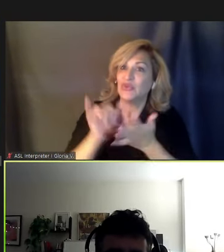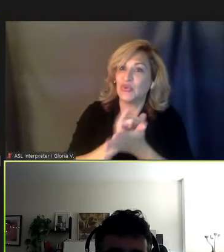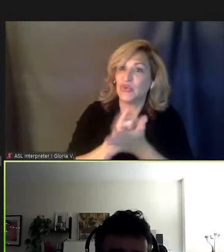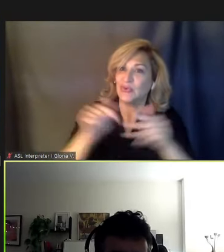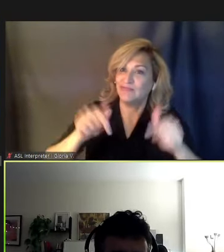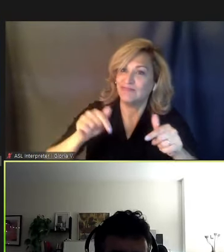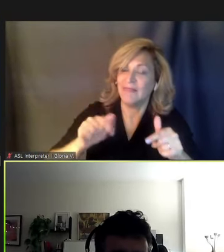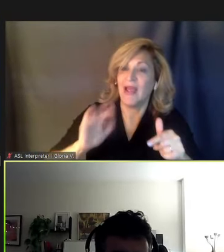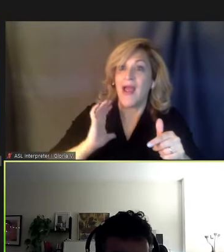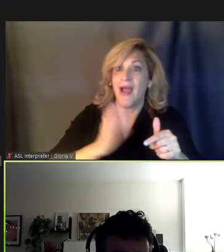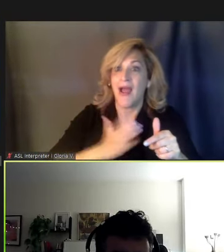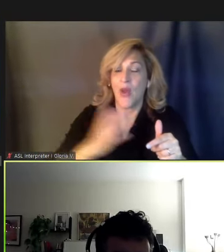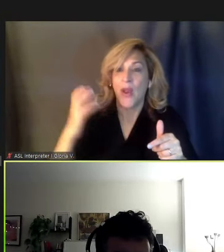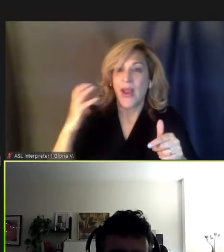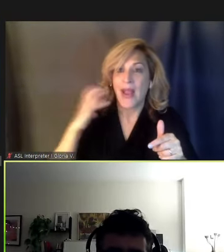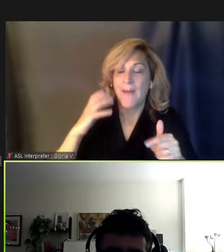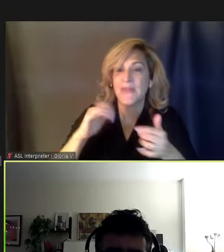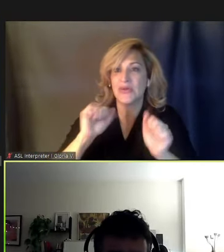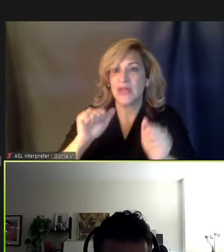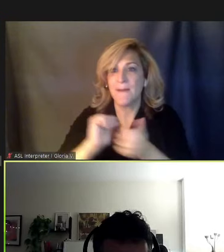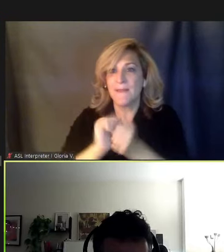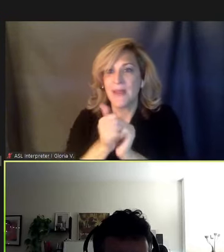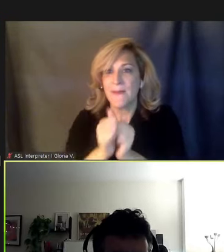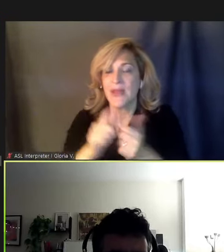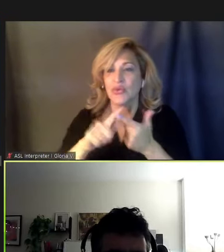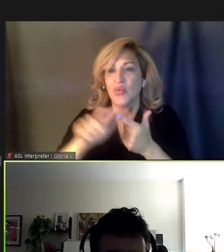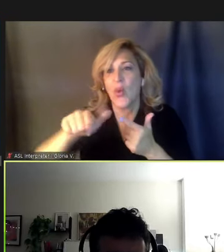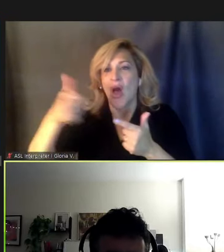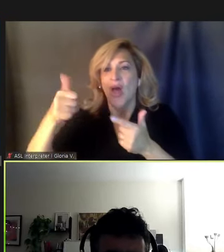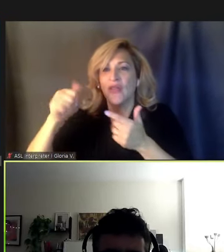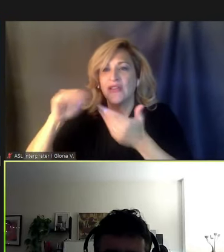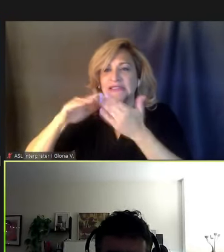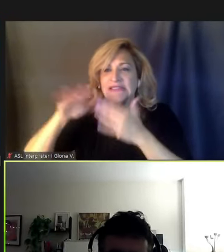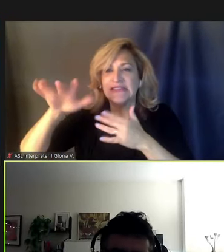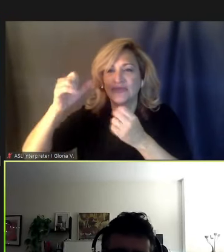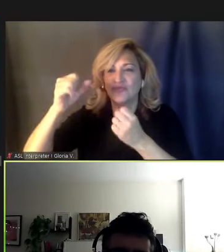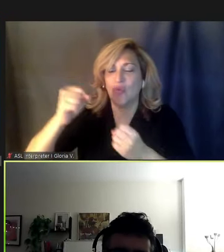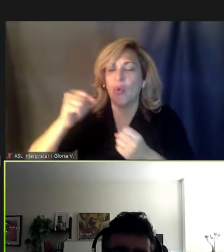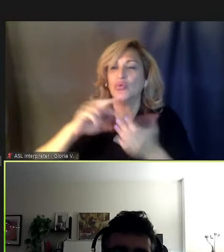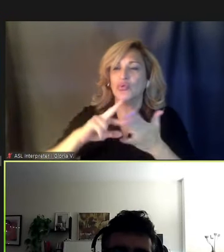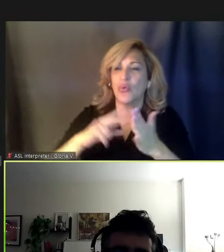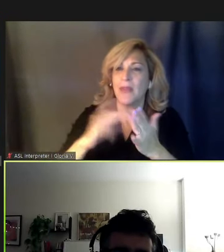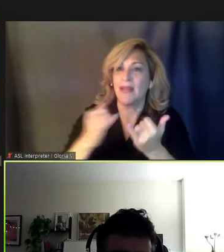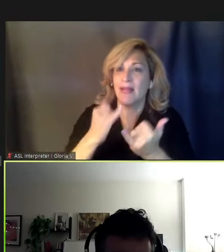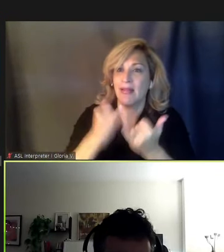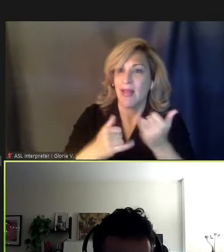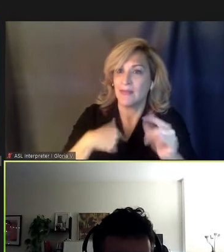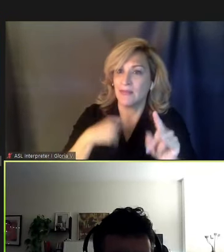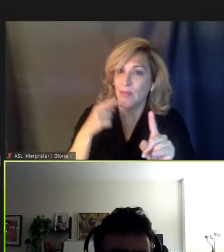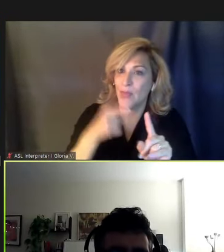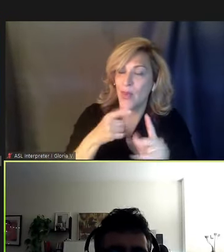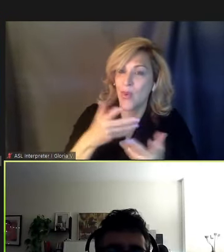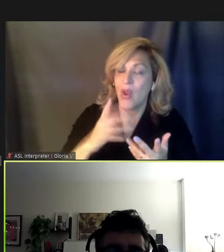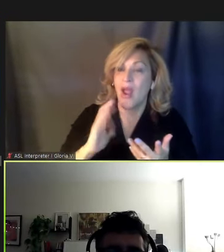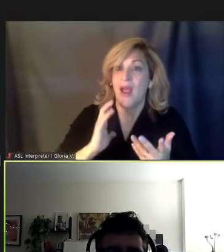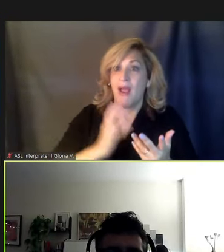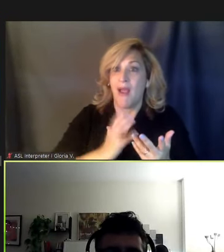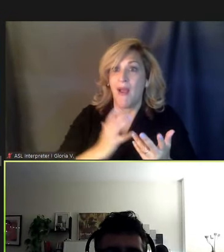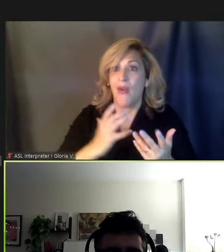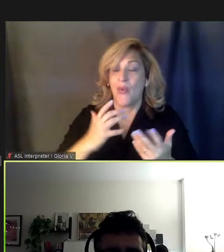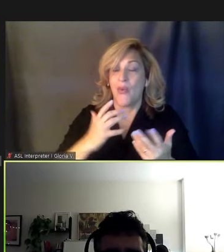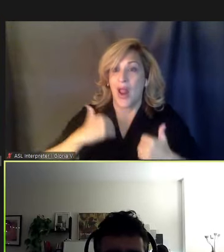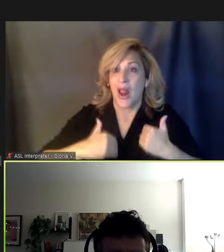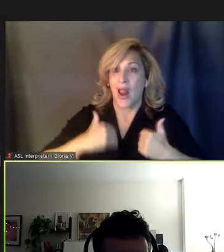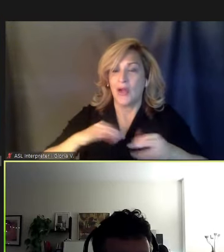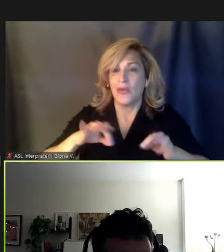with other metropolitan areas. In closing, implementing congestion pricing is good for our lungs, our most vulnerable